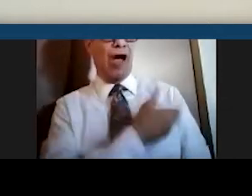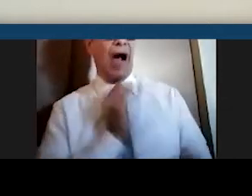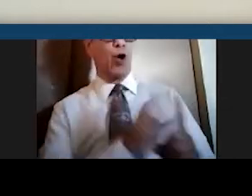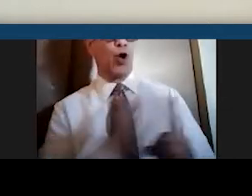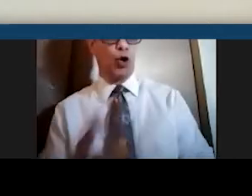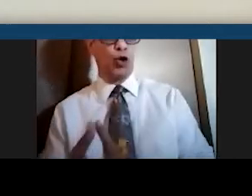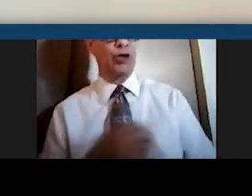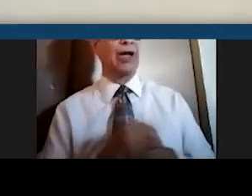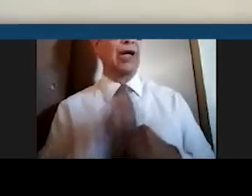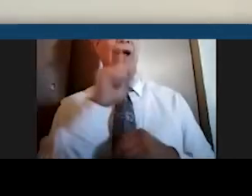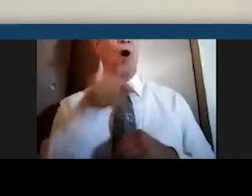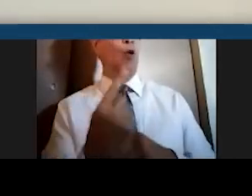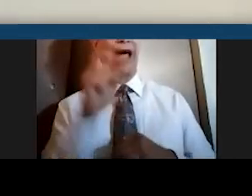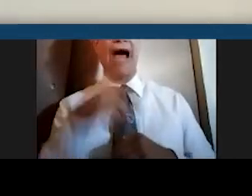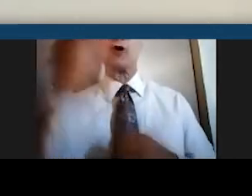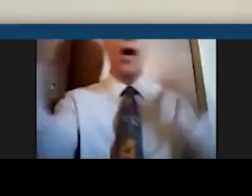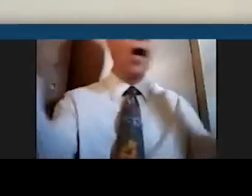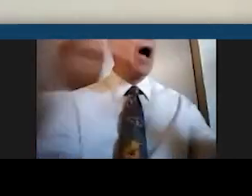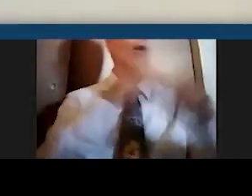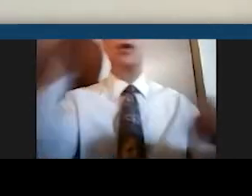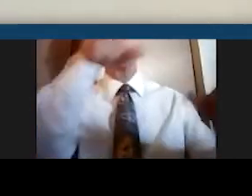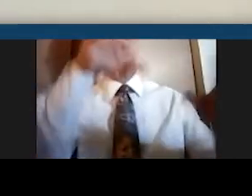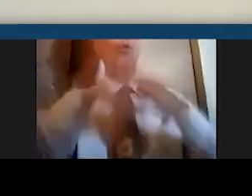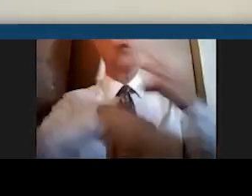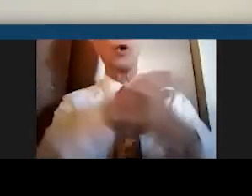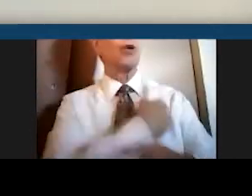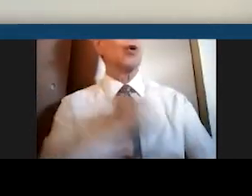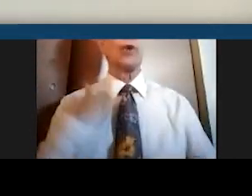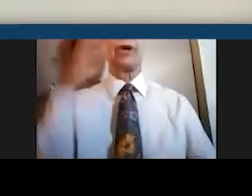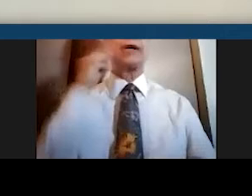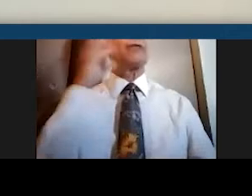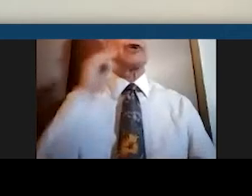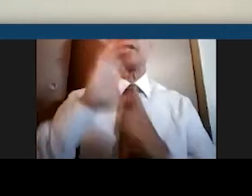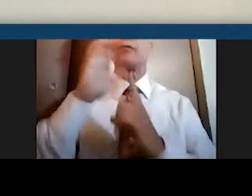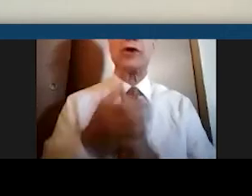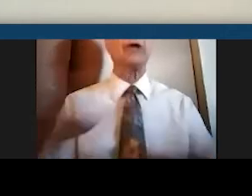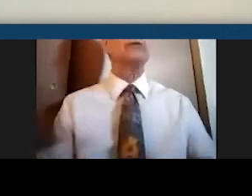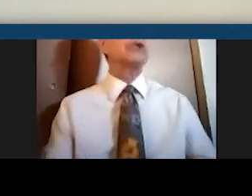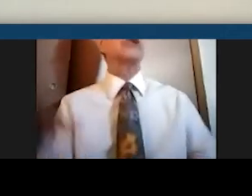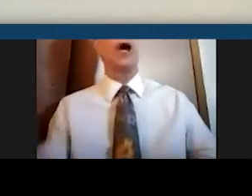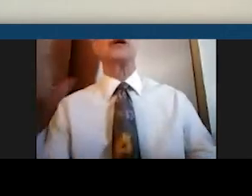have to go out into the world where we face this culture of misogyny, as Aref said,